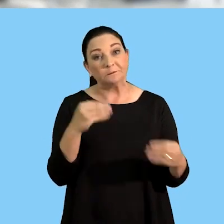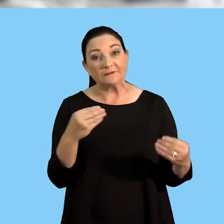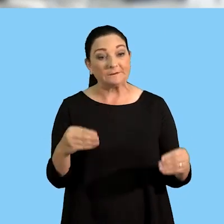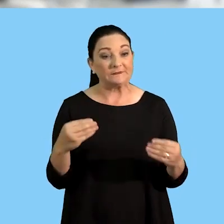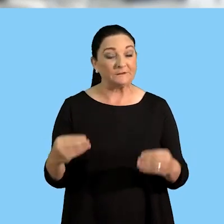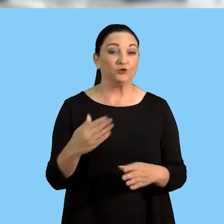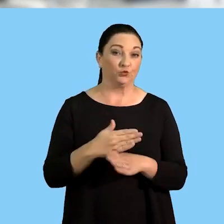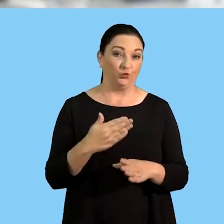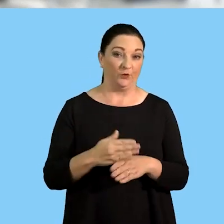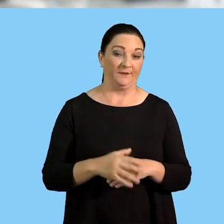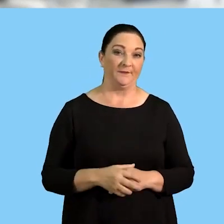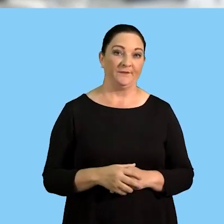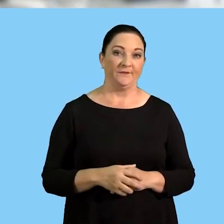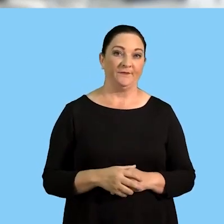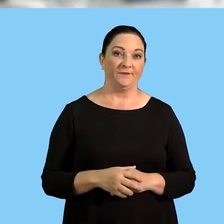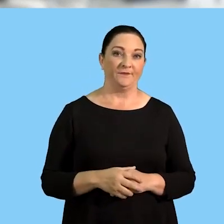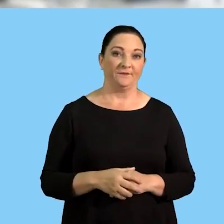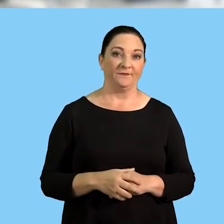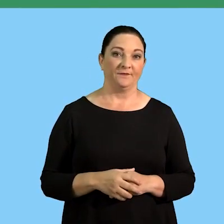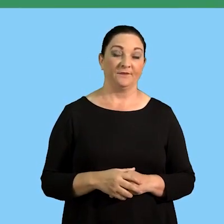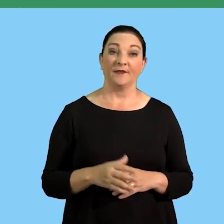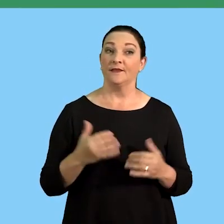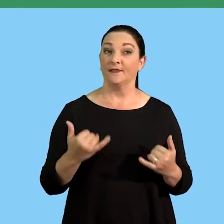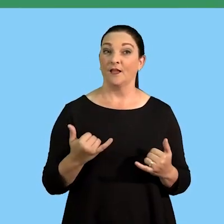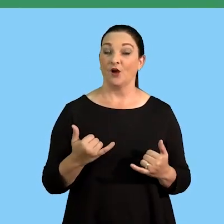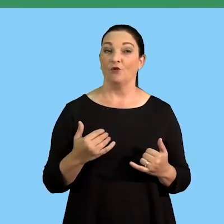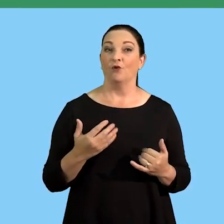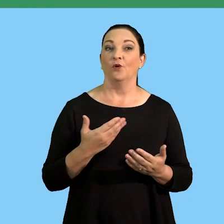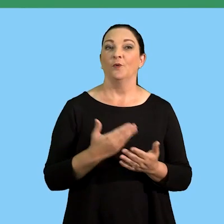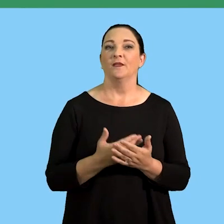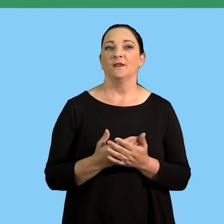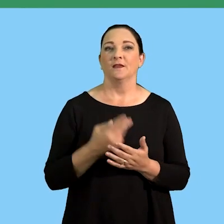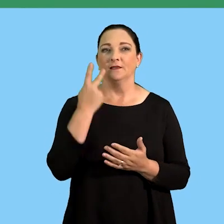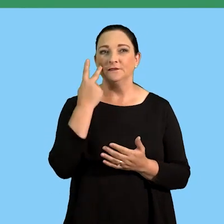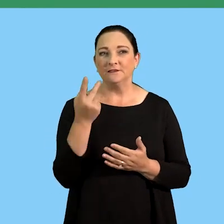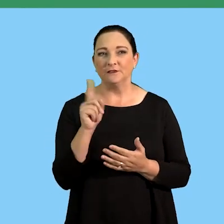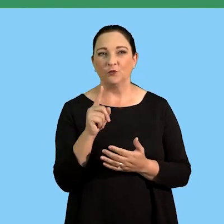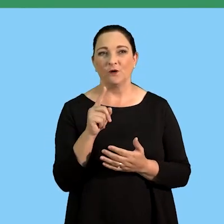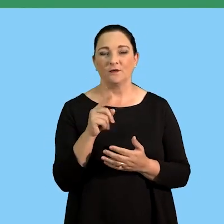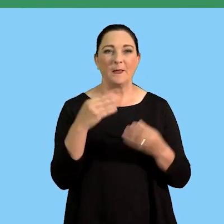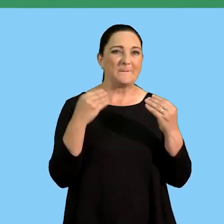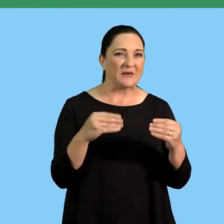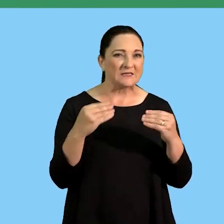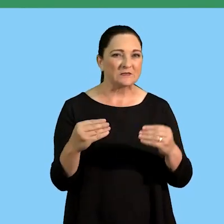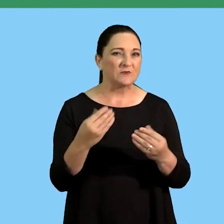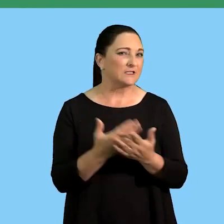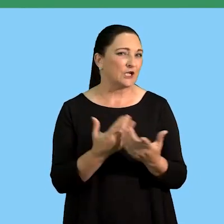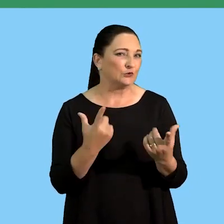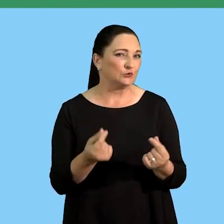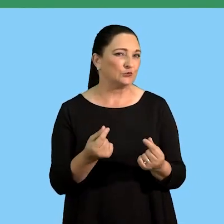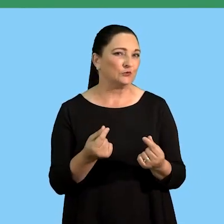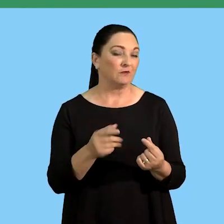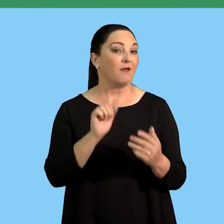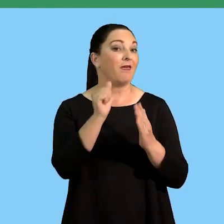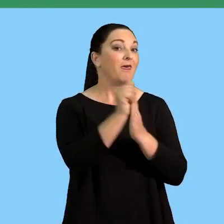harmed while we are working in the workplace. Now let's look at what is it that businesses can do